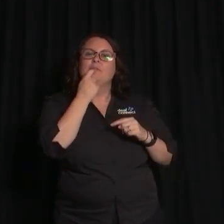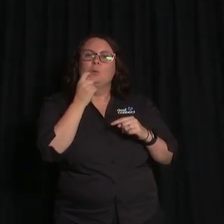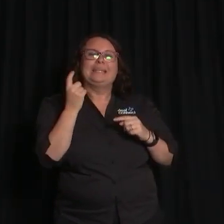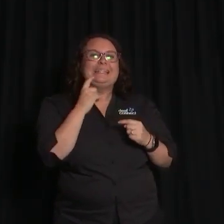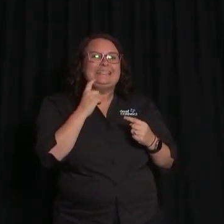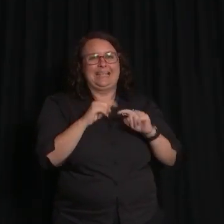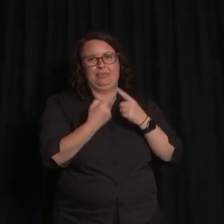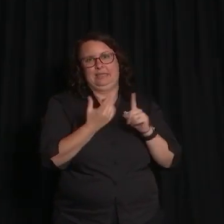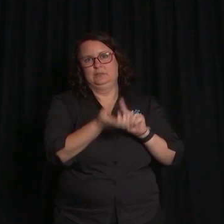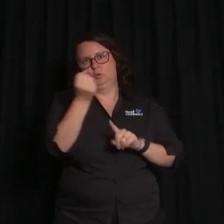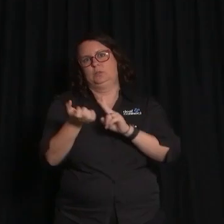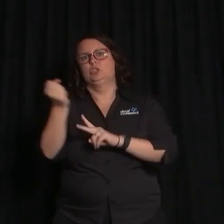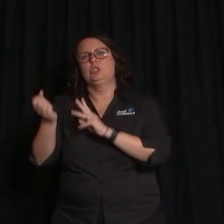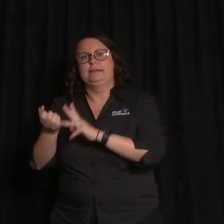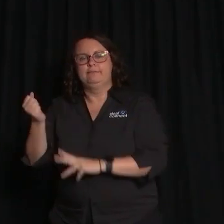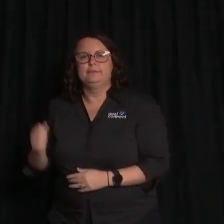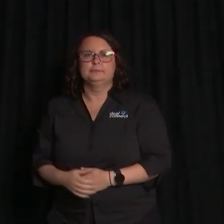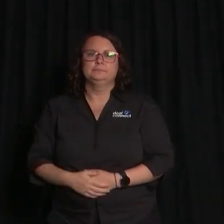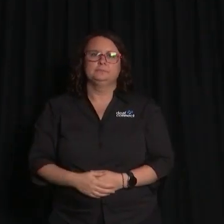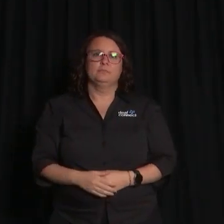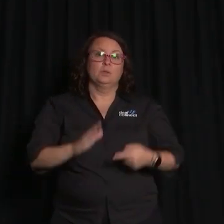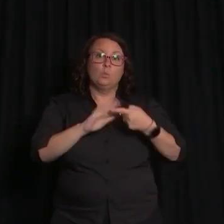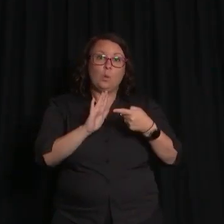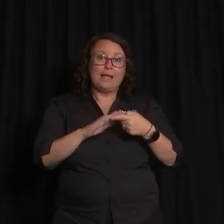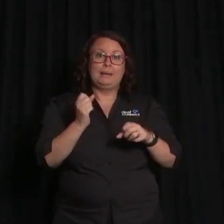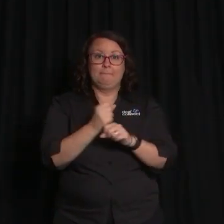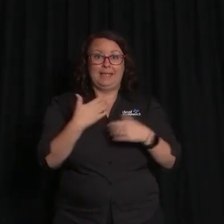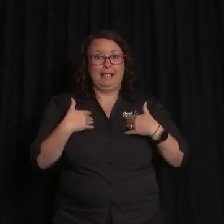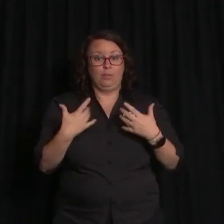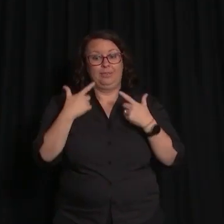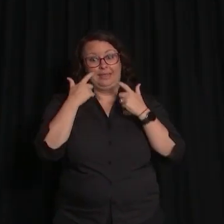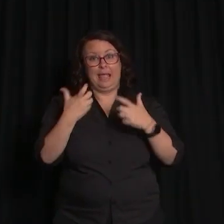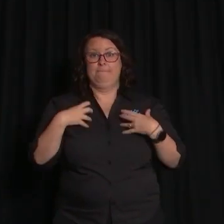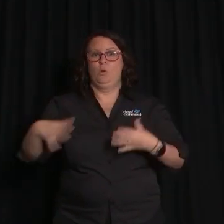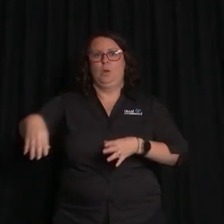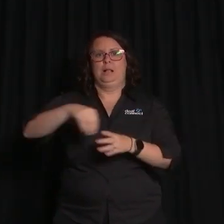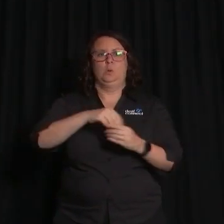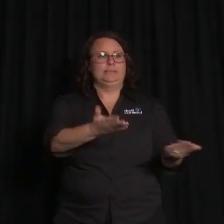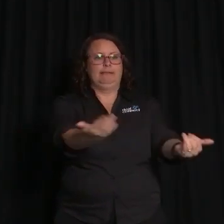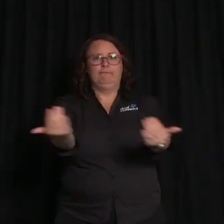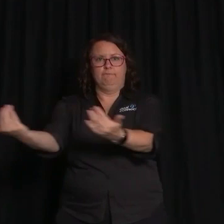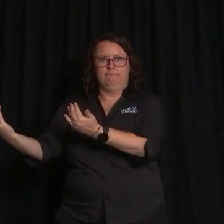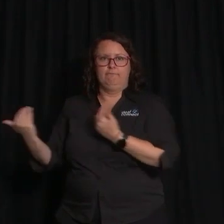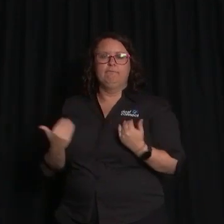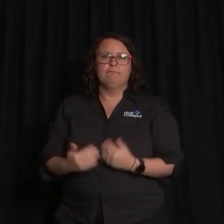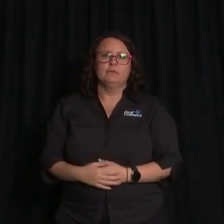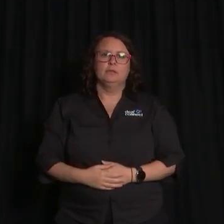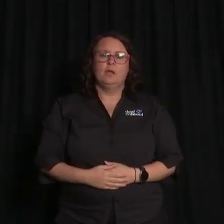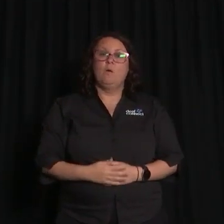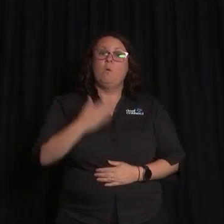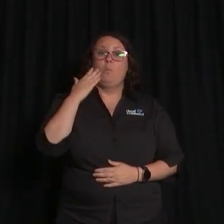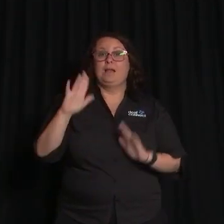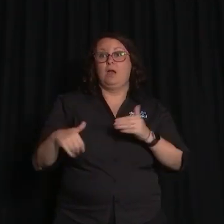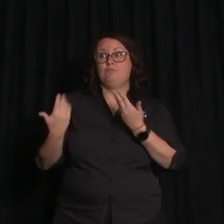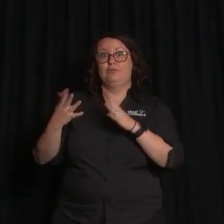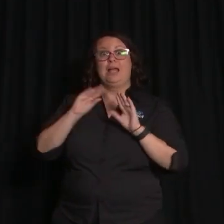can do is build a much more inclusive healthcare service. What I see in the healthcare service at the moment, and when I'm doing training